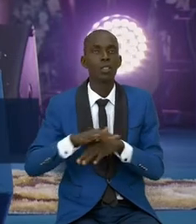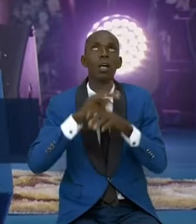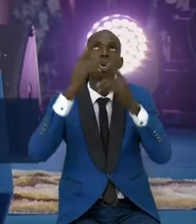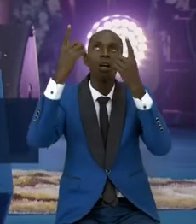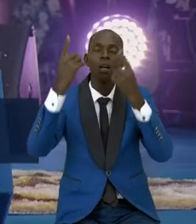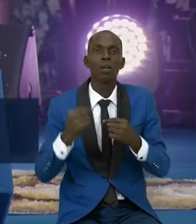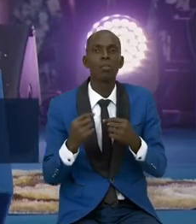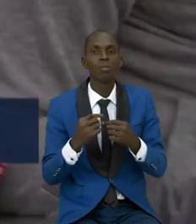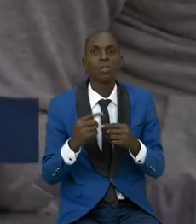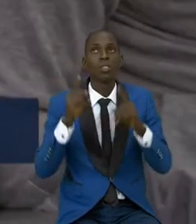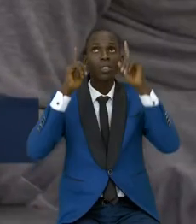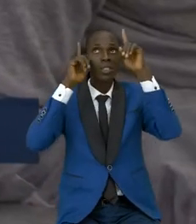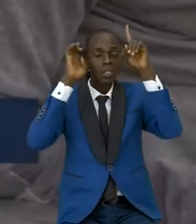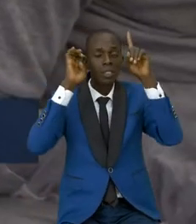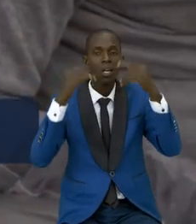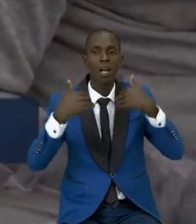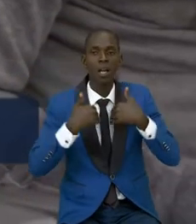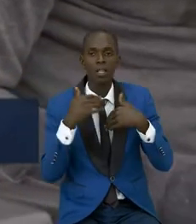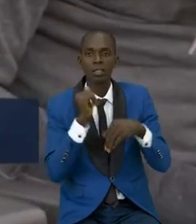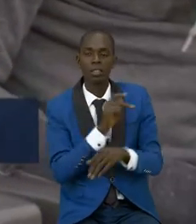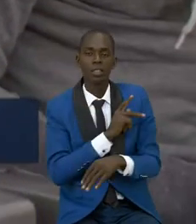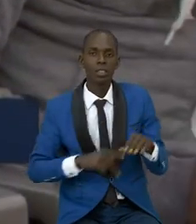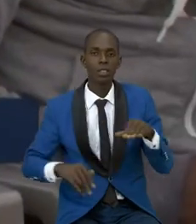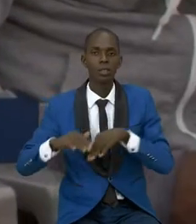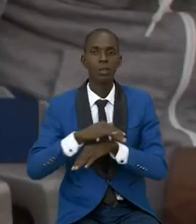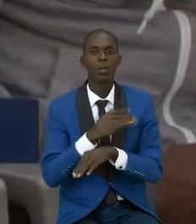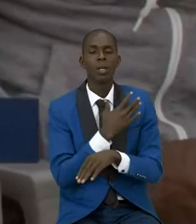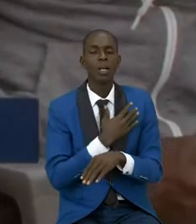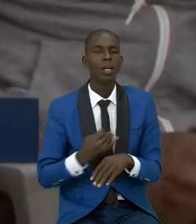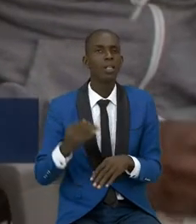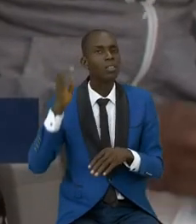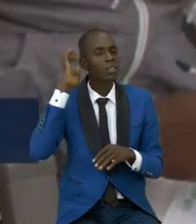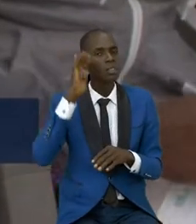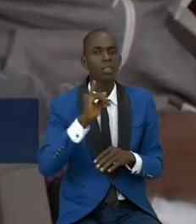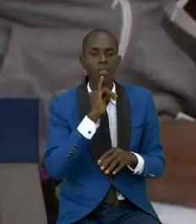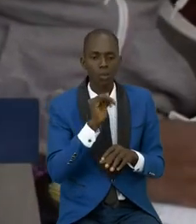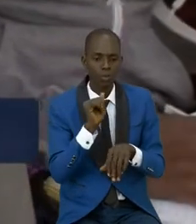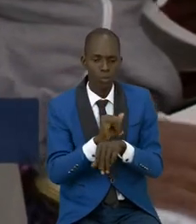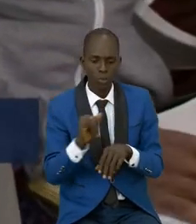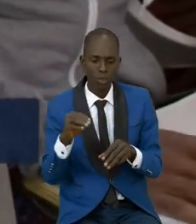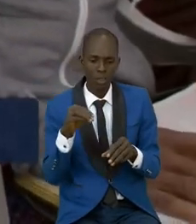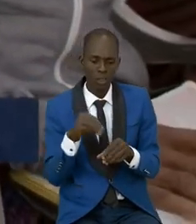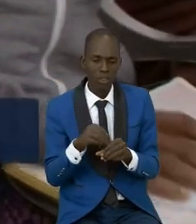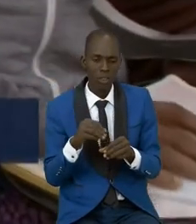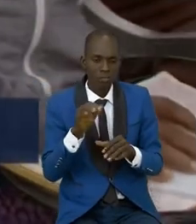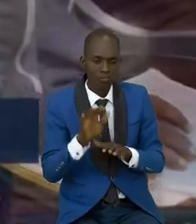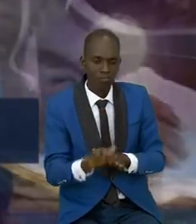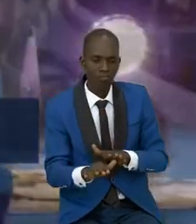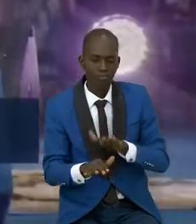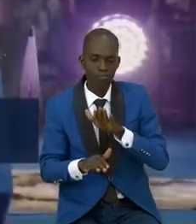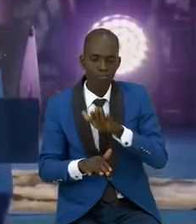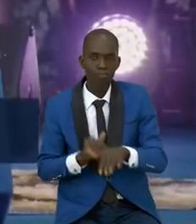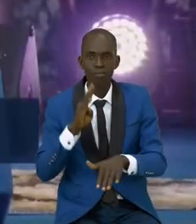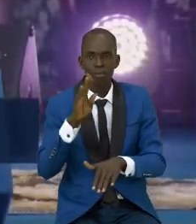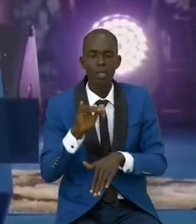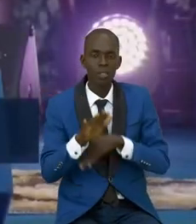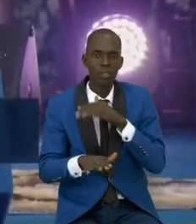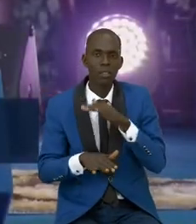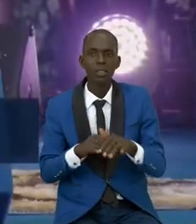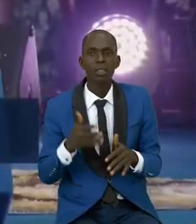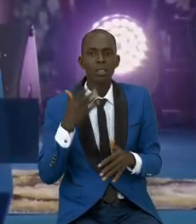He has a kingdom and is going systematically. There are kingdoms of the world, and then